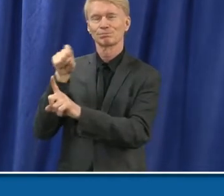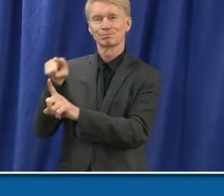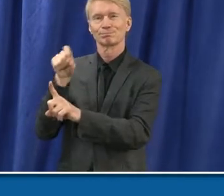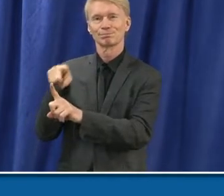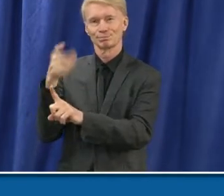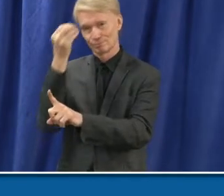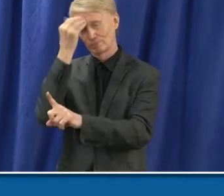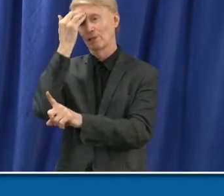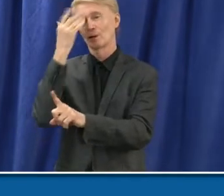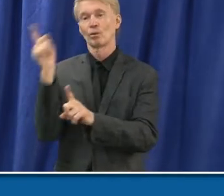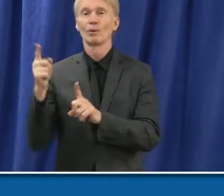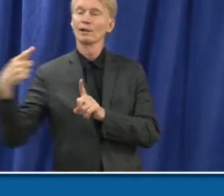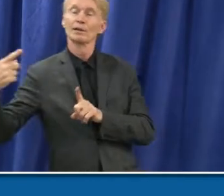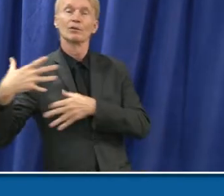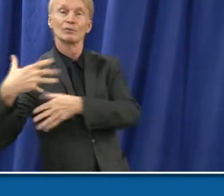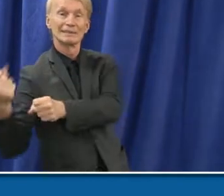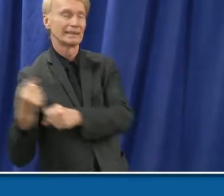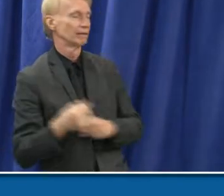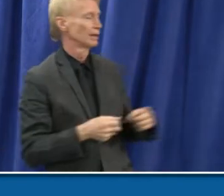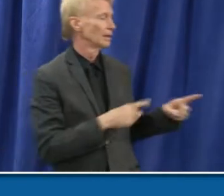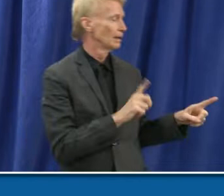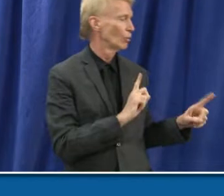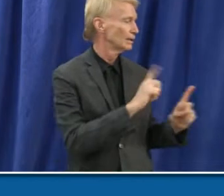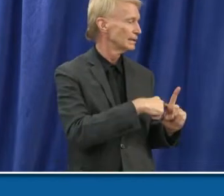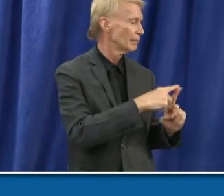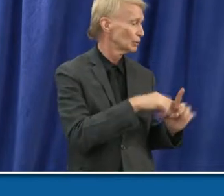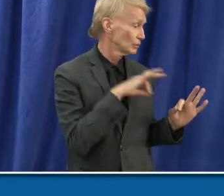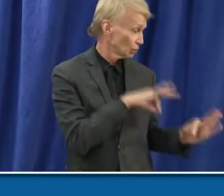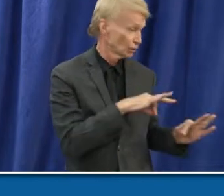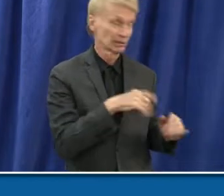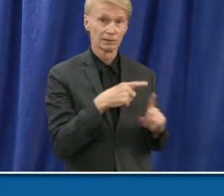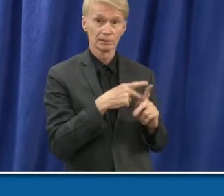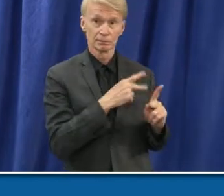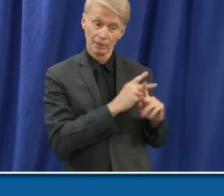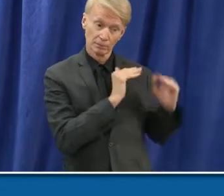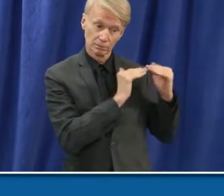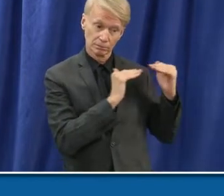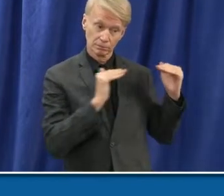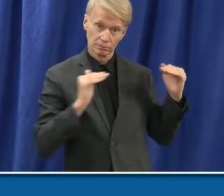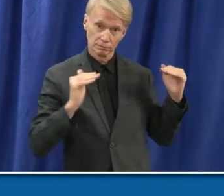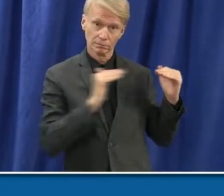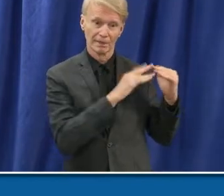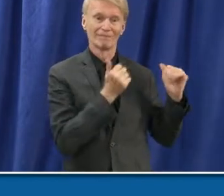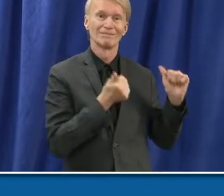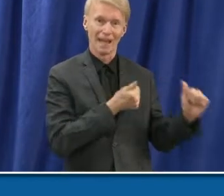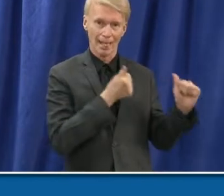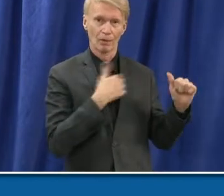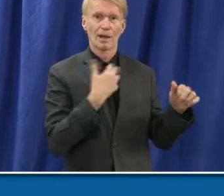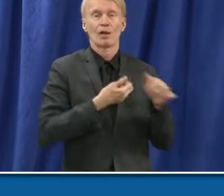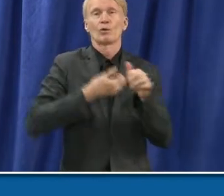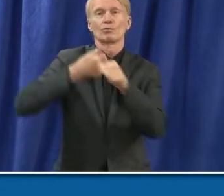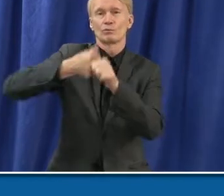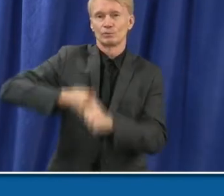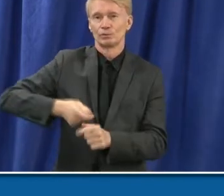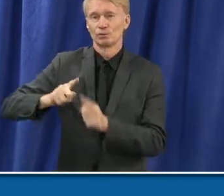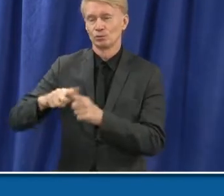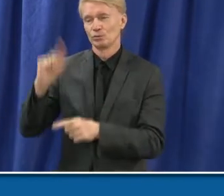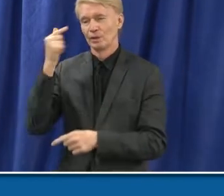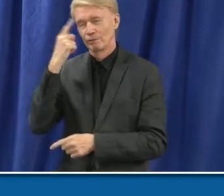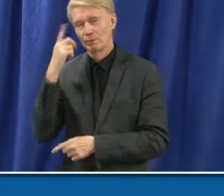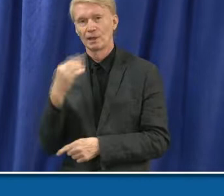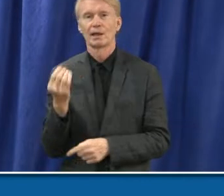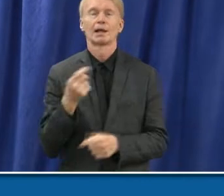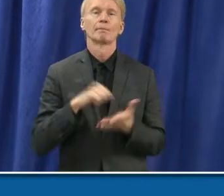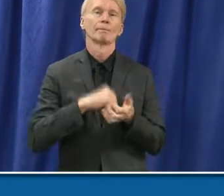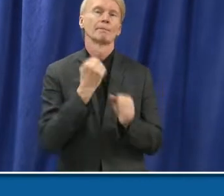to tell us every 10 minutes, what is the temperature of that vaccine? It follows our compliance protocols and ensures